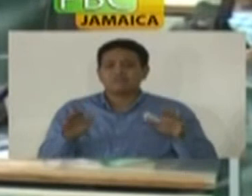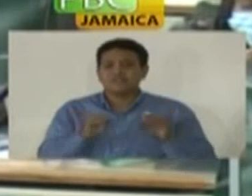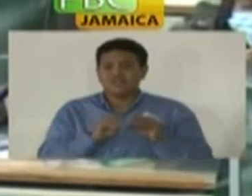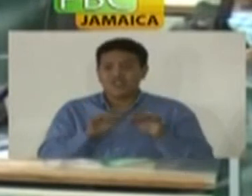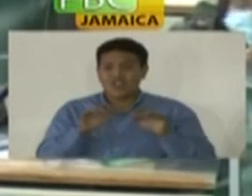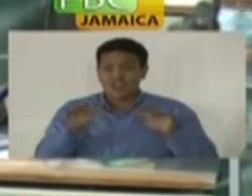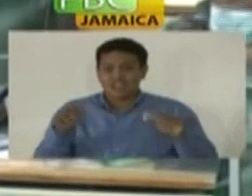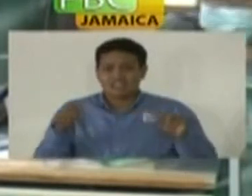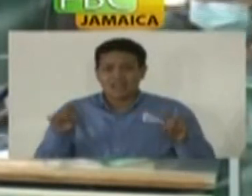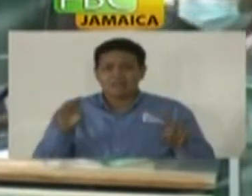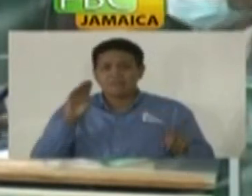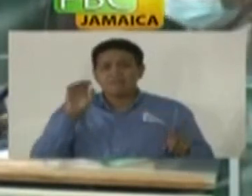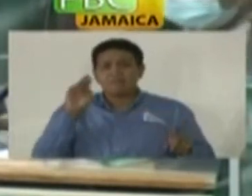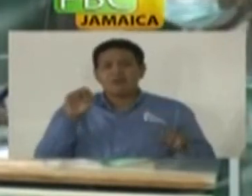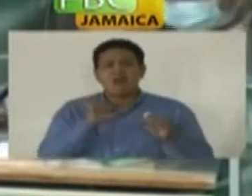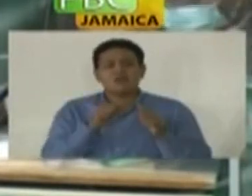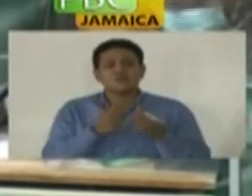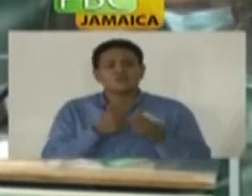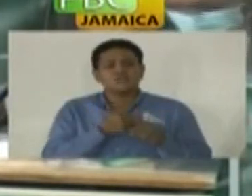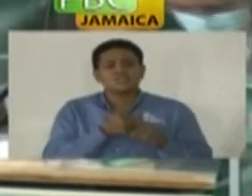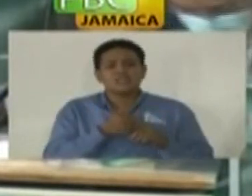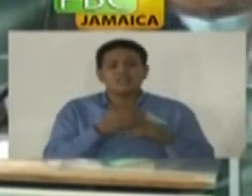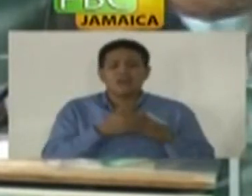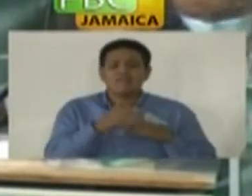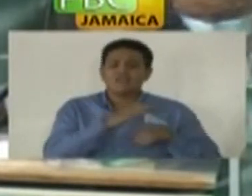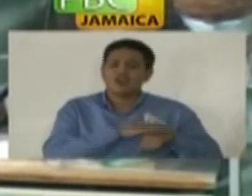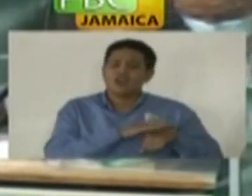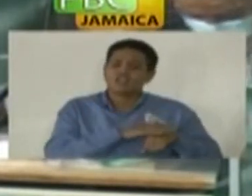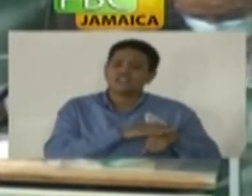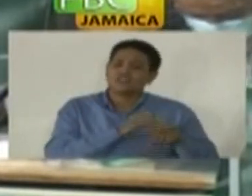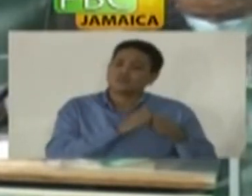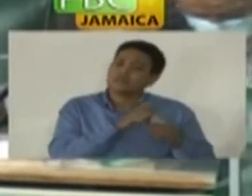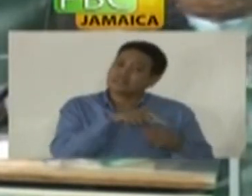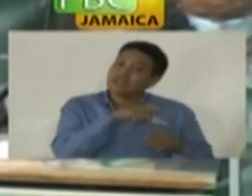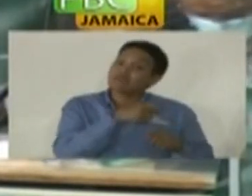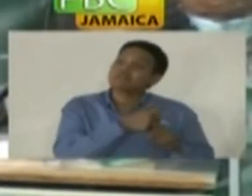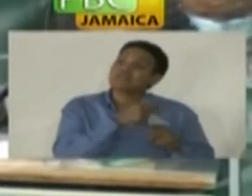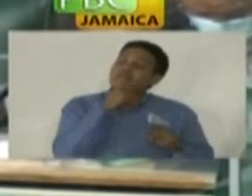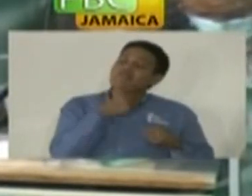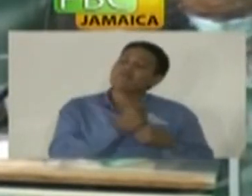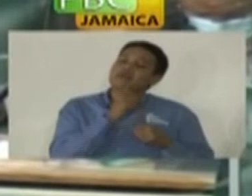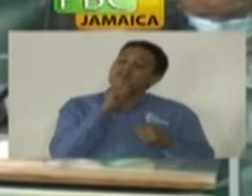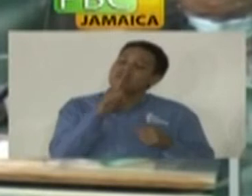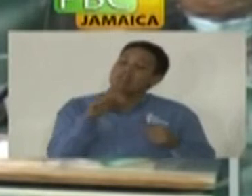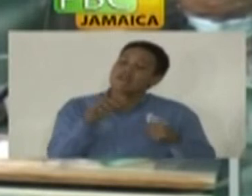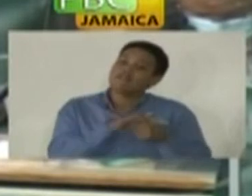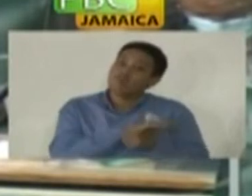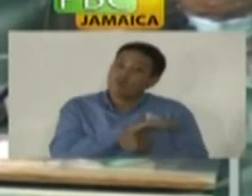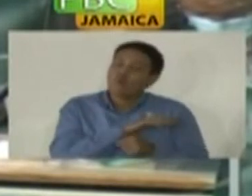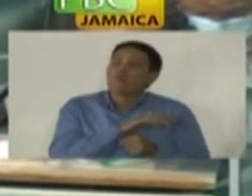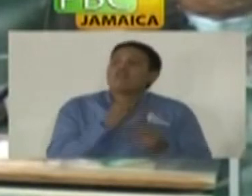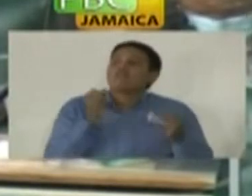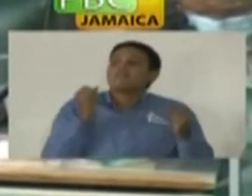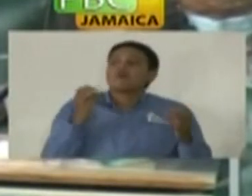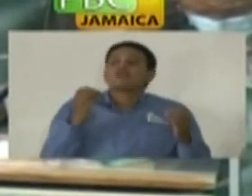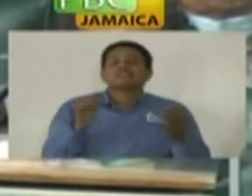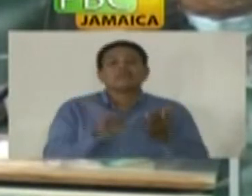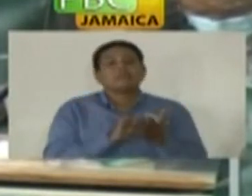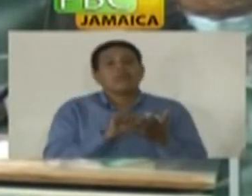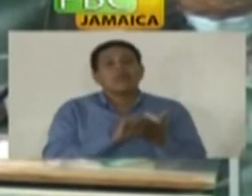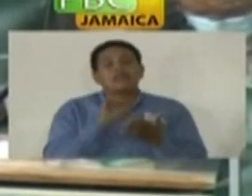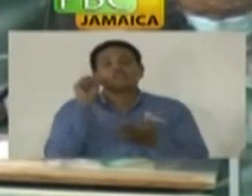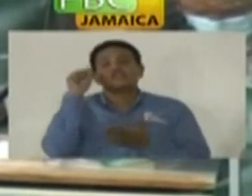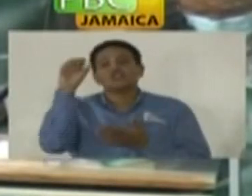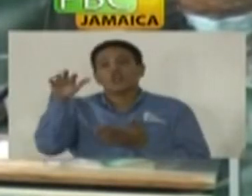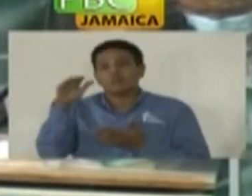floor. The Bar Association, after consultations with them, made a full multi-paged